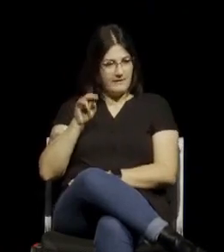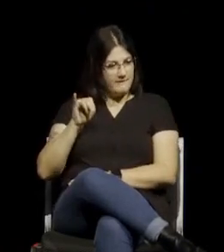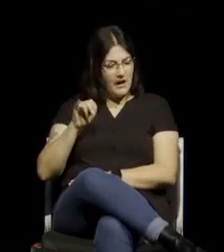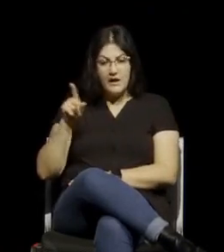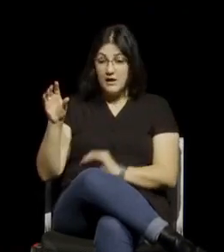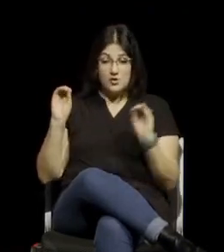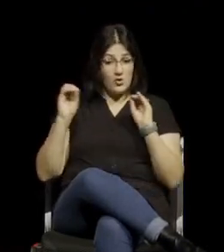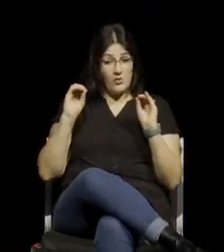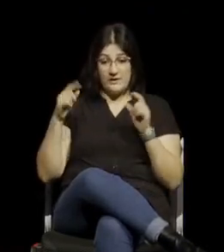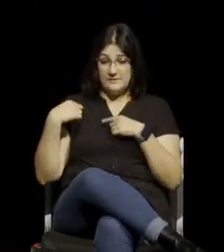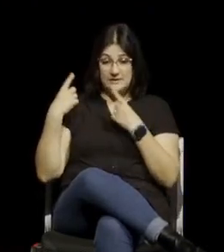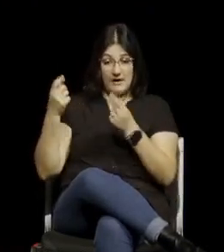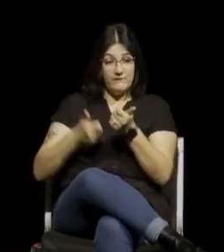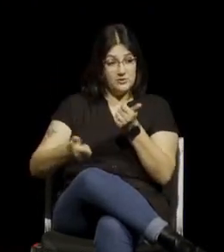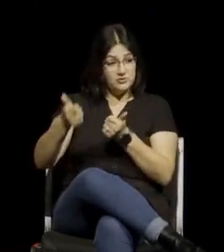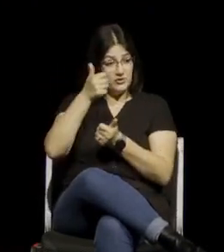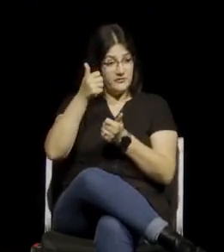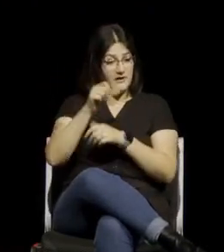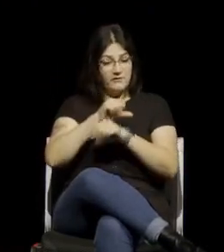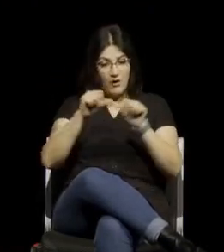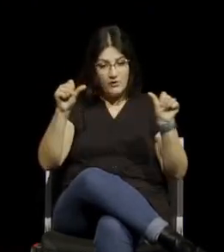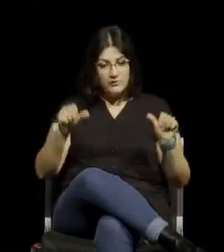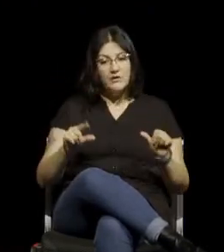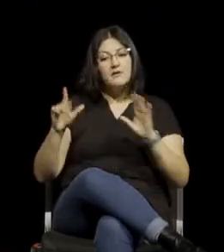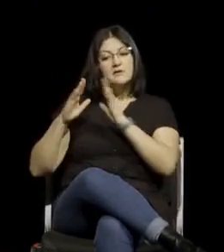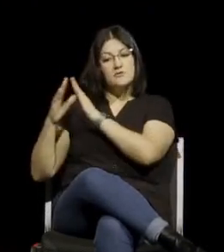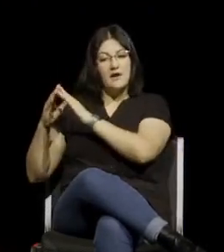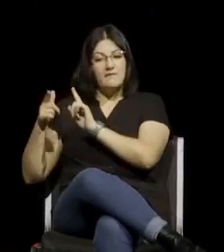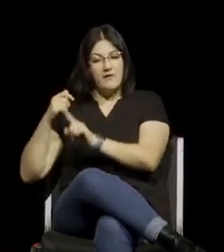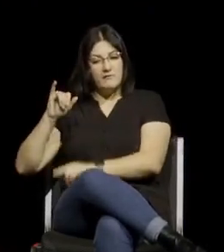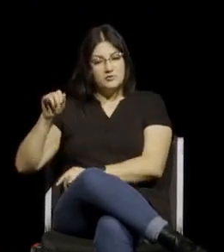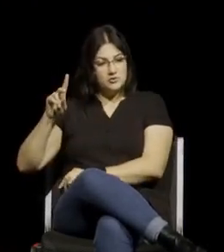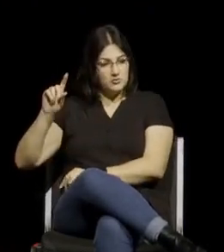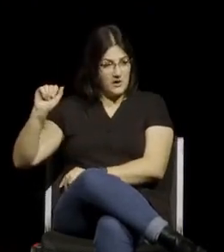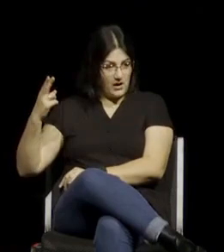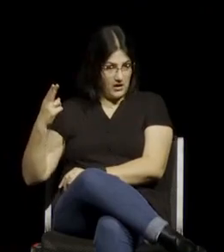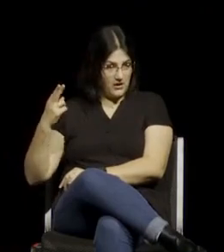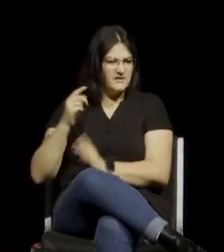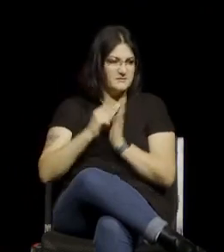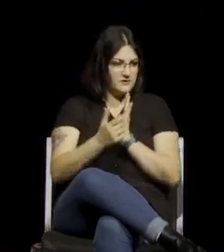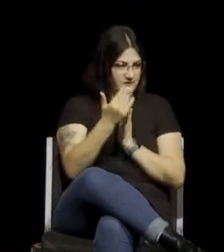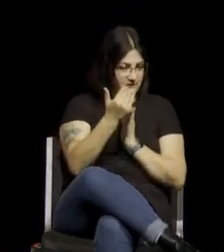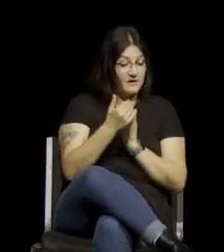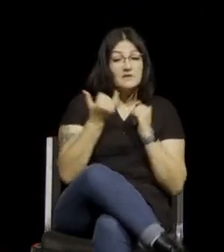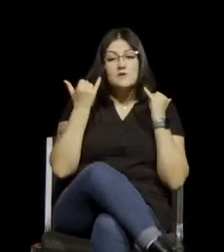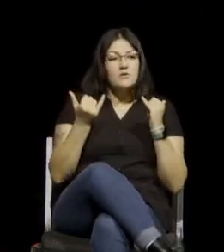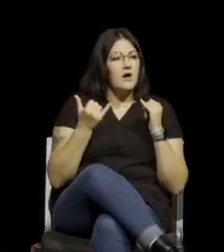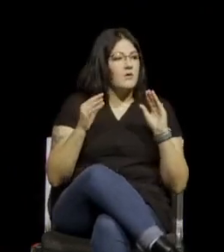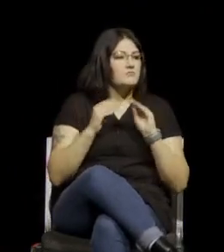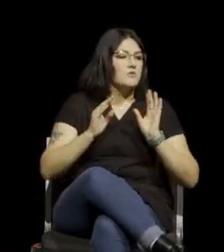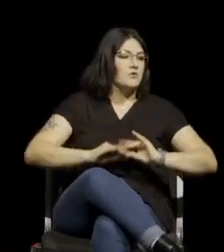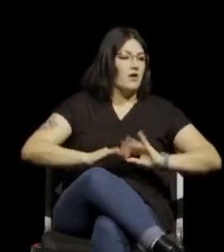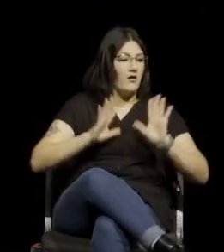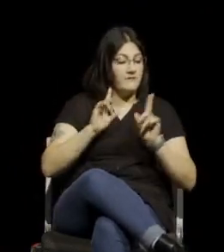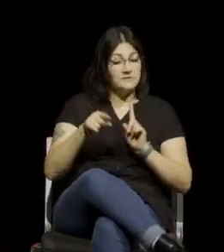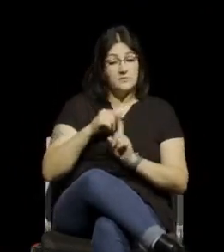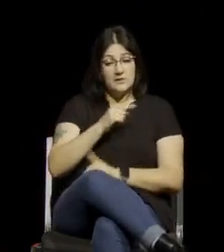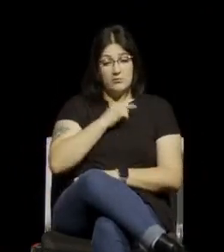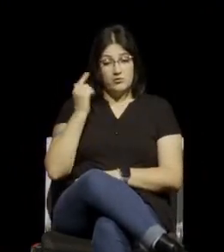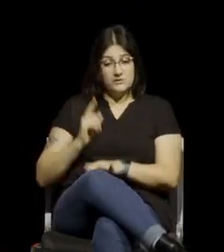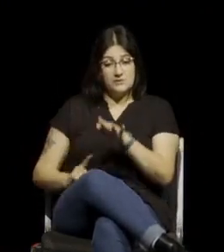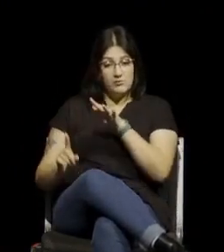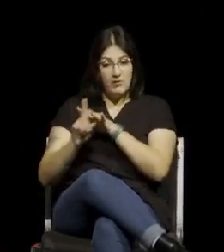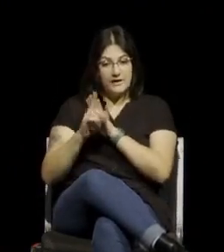one has ever served at the altar. It's the tribe of Judah. Verse 15. This becomes even more evident when that priest arises